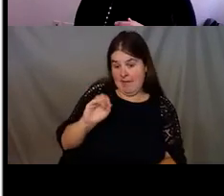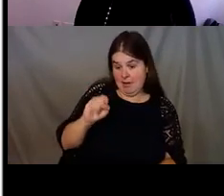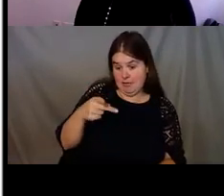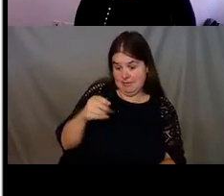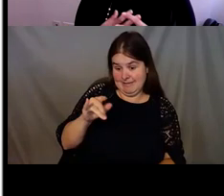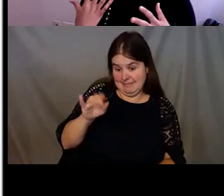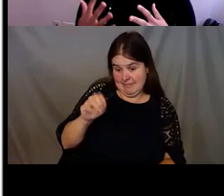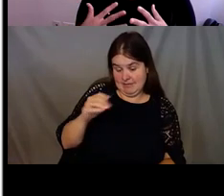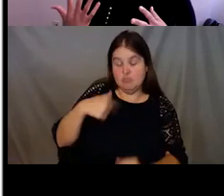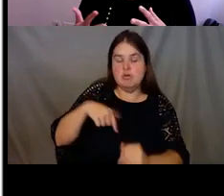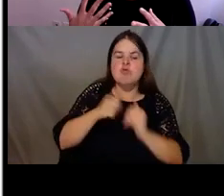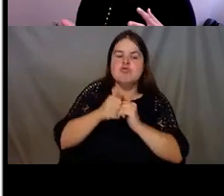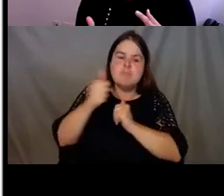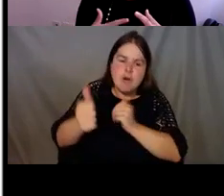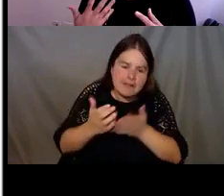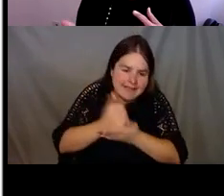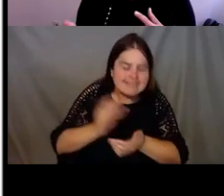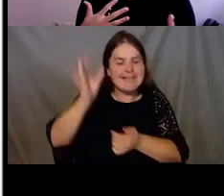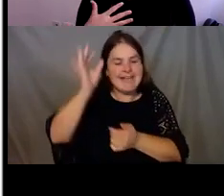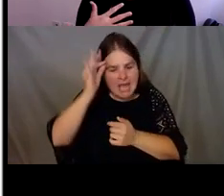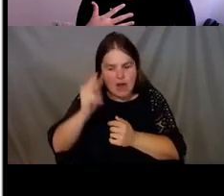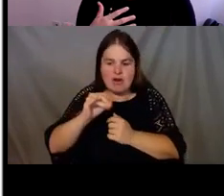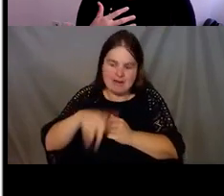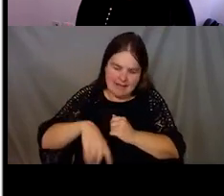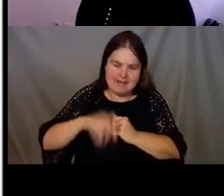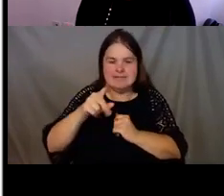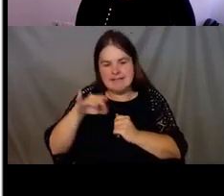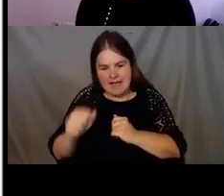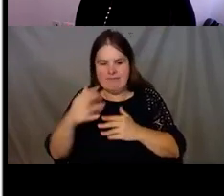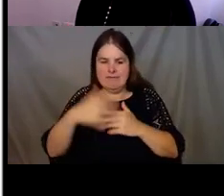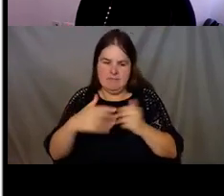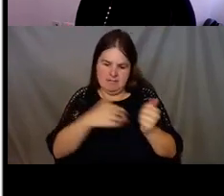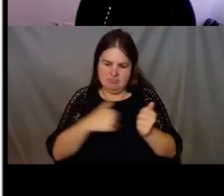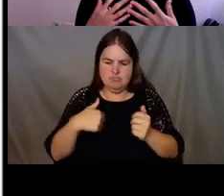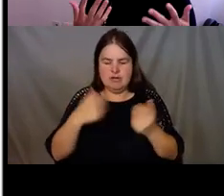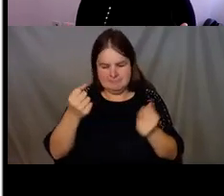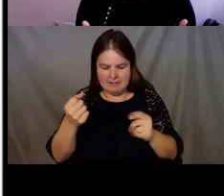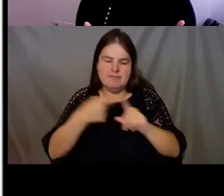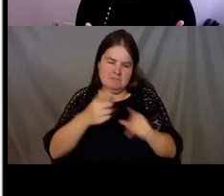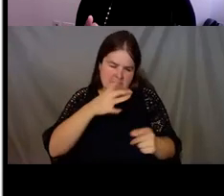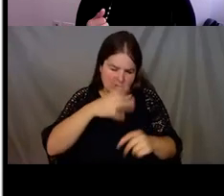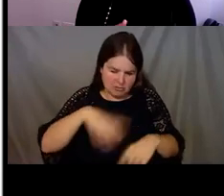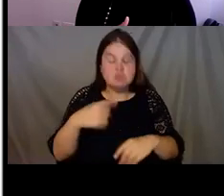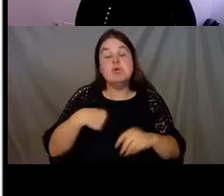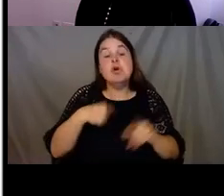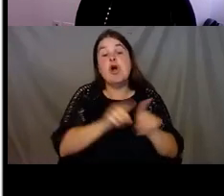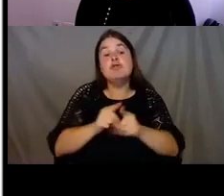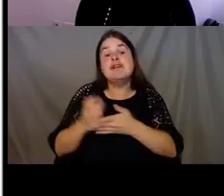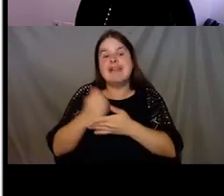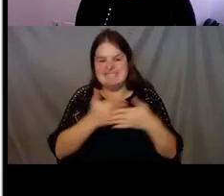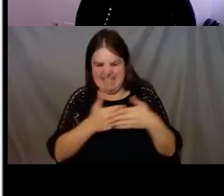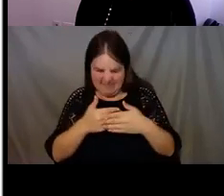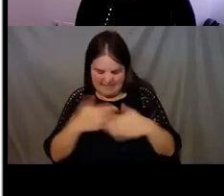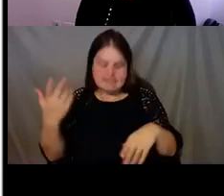remotely collecting samples of hair, nails, saliva, blood, and breast milk from the moms. We're also collecting infant nails, saliva, and